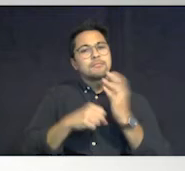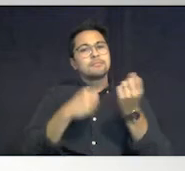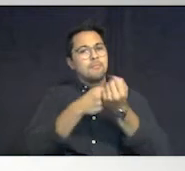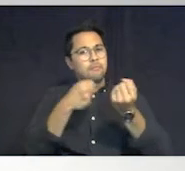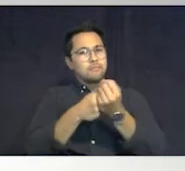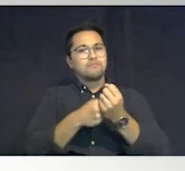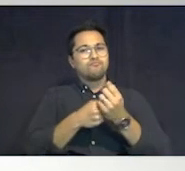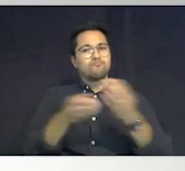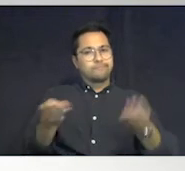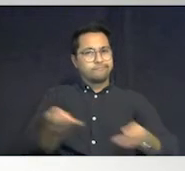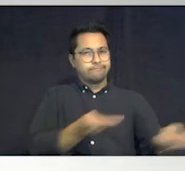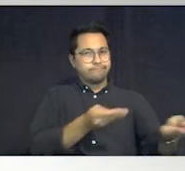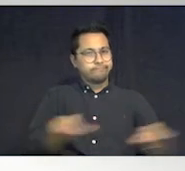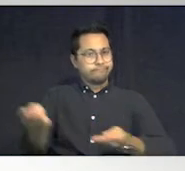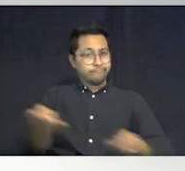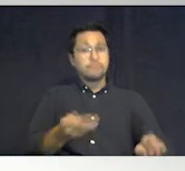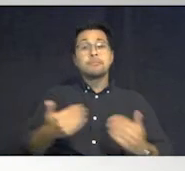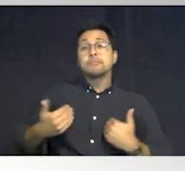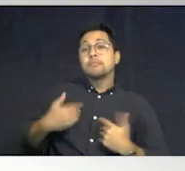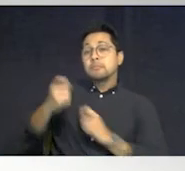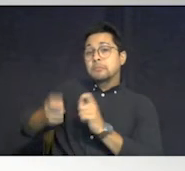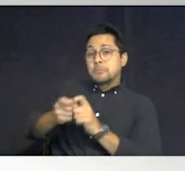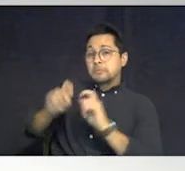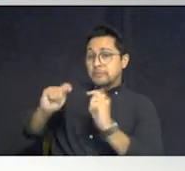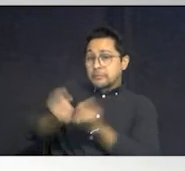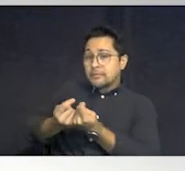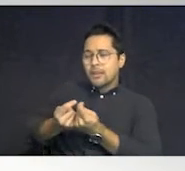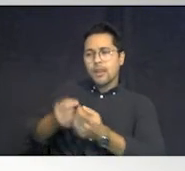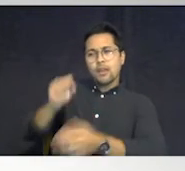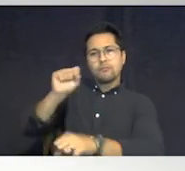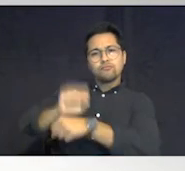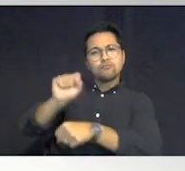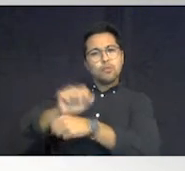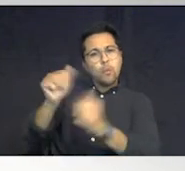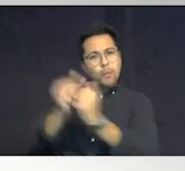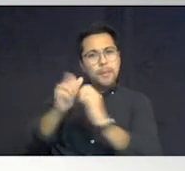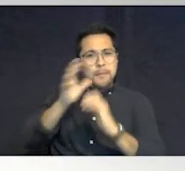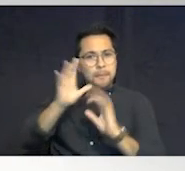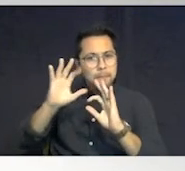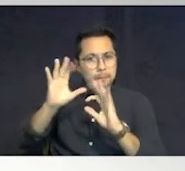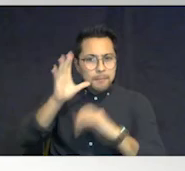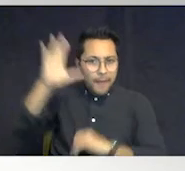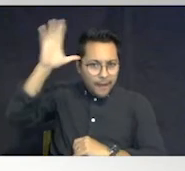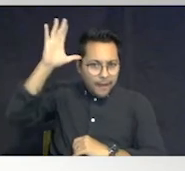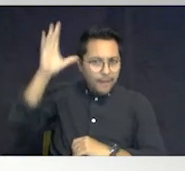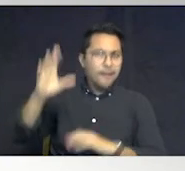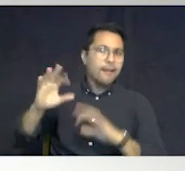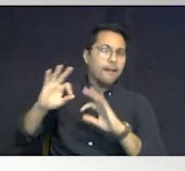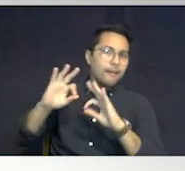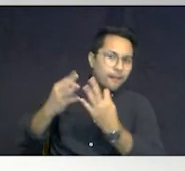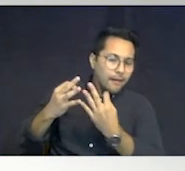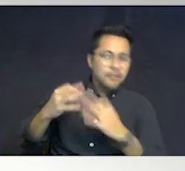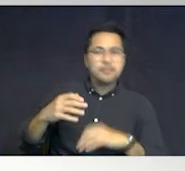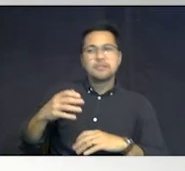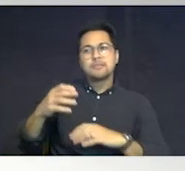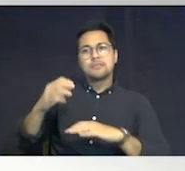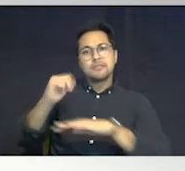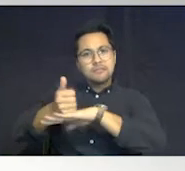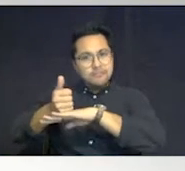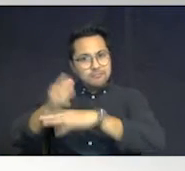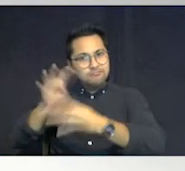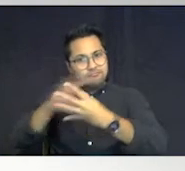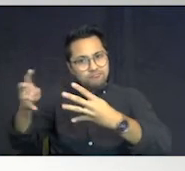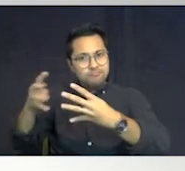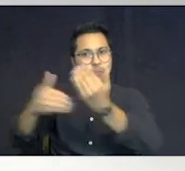facilitation. We have a dedicated team that works with parents to help them understand the process, schedule the process, and maybe consider